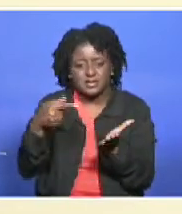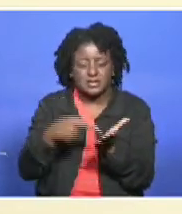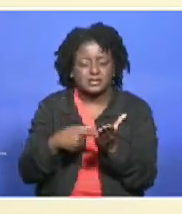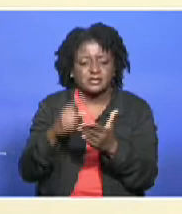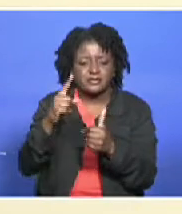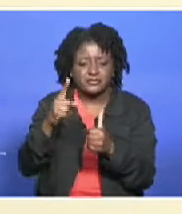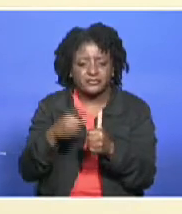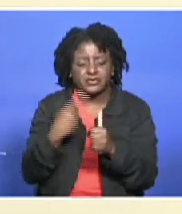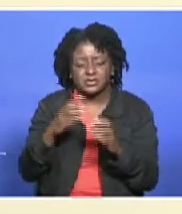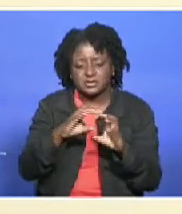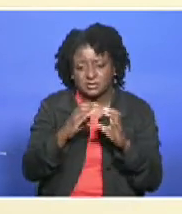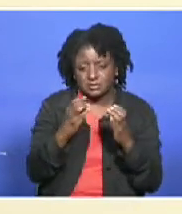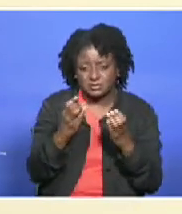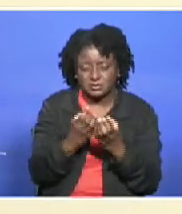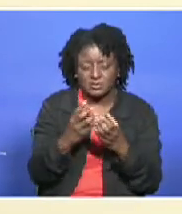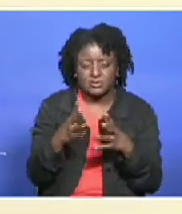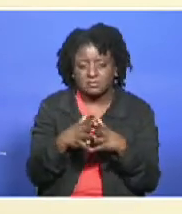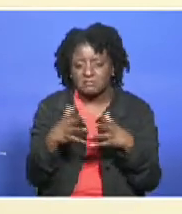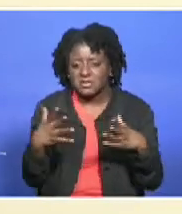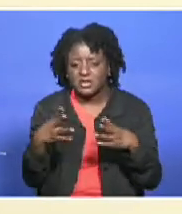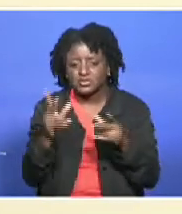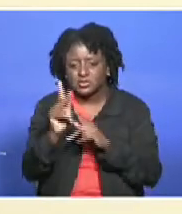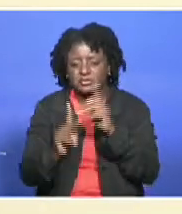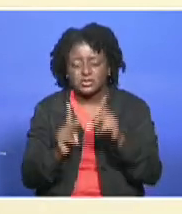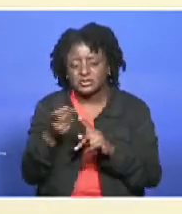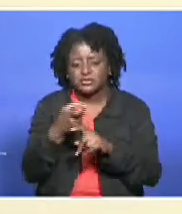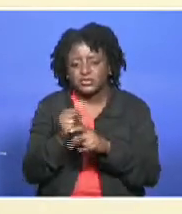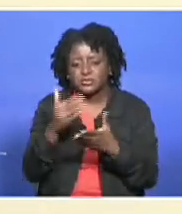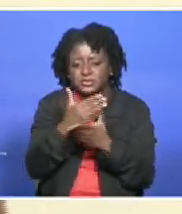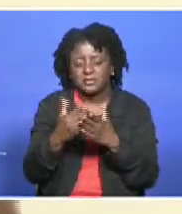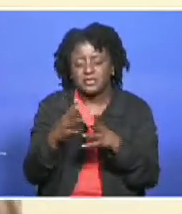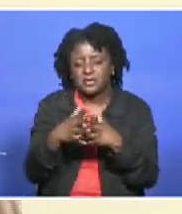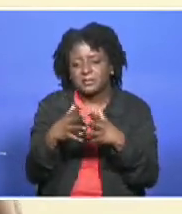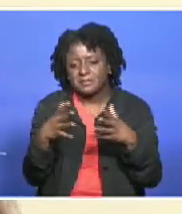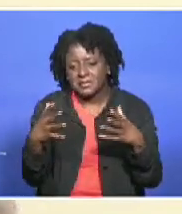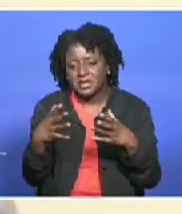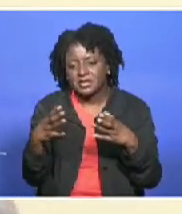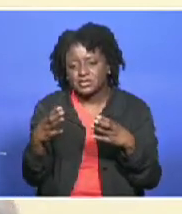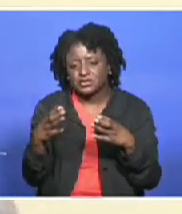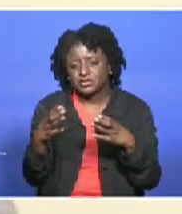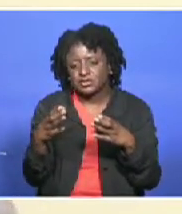seminar, and we have some major persons from some of the major